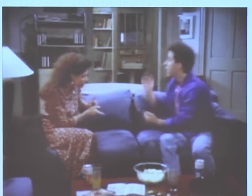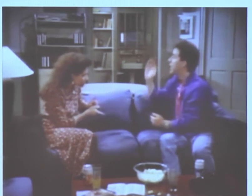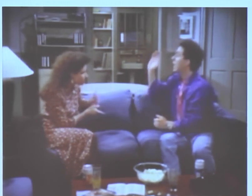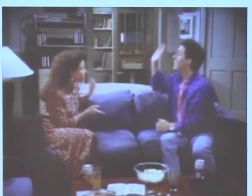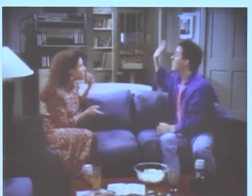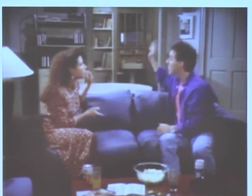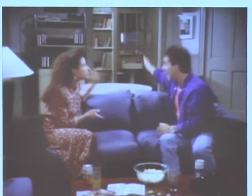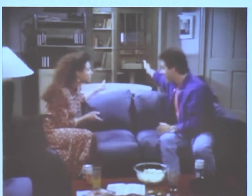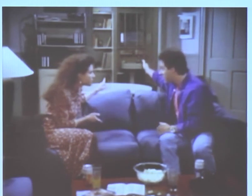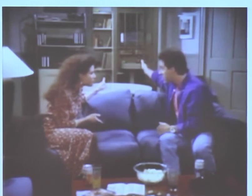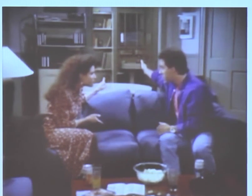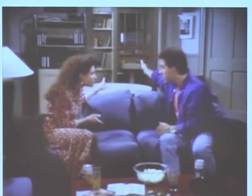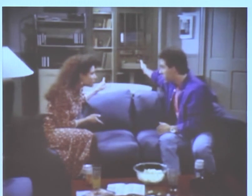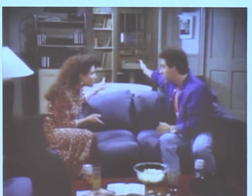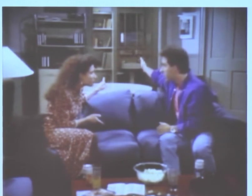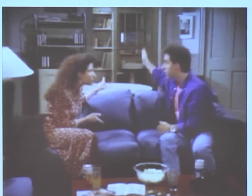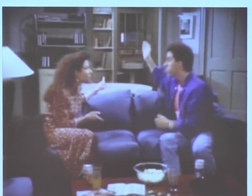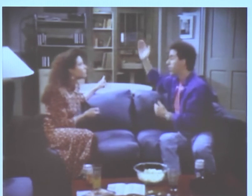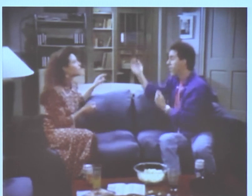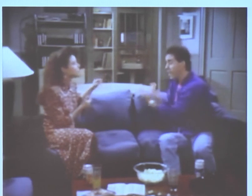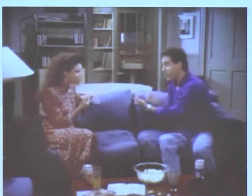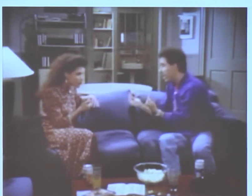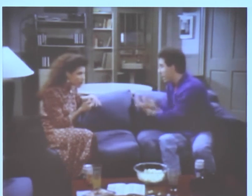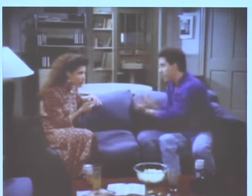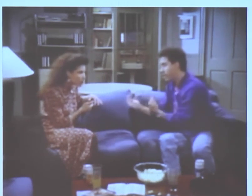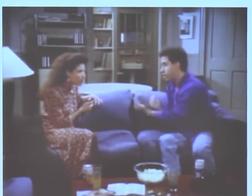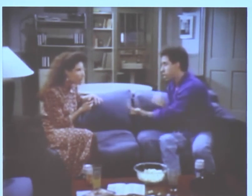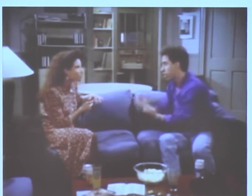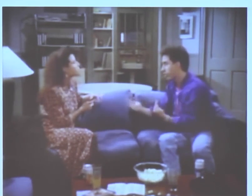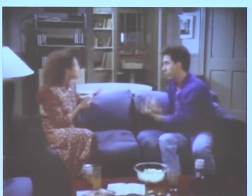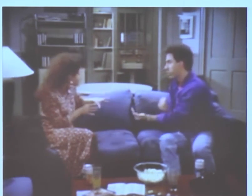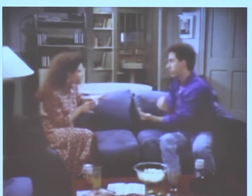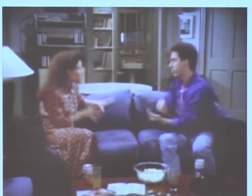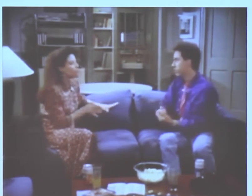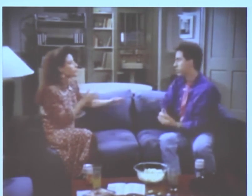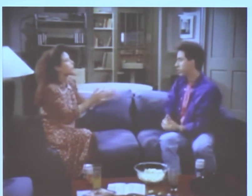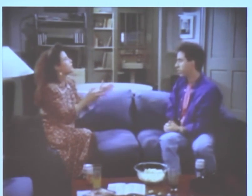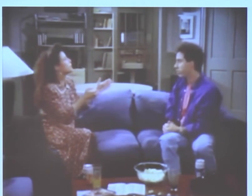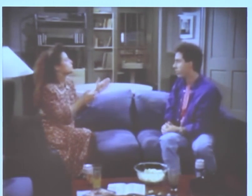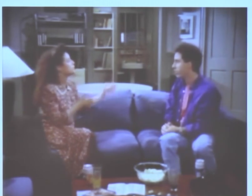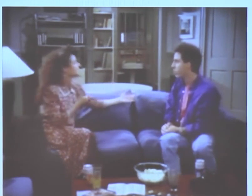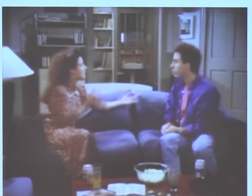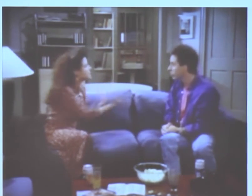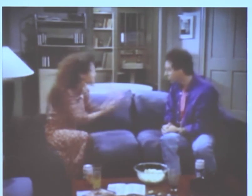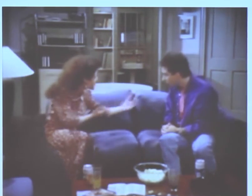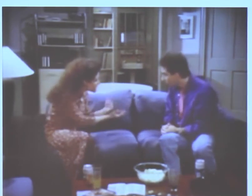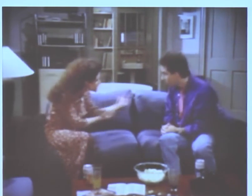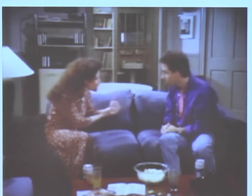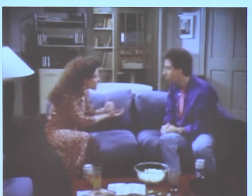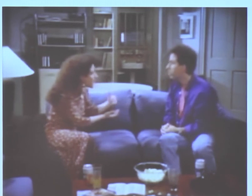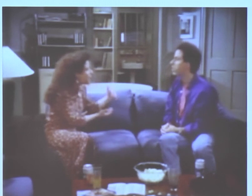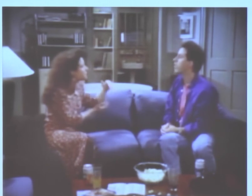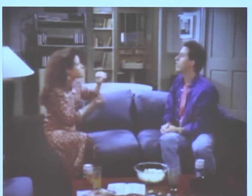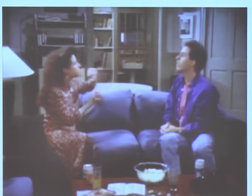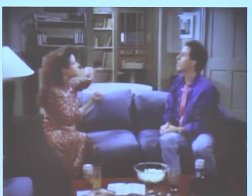and the that. But this cannot be disturbed. Yeah, we, we, we just want to take this